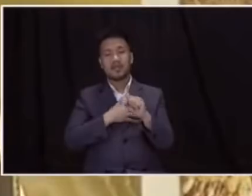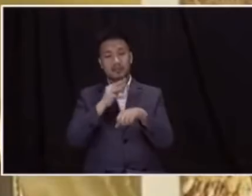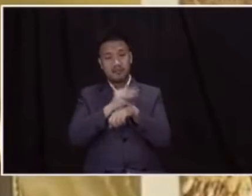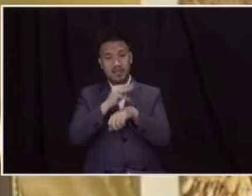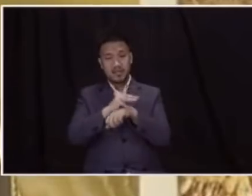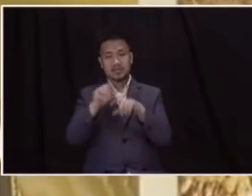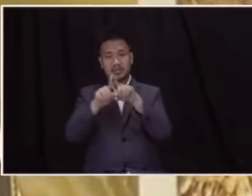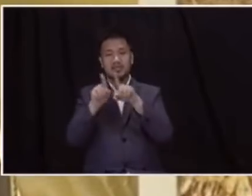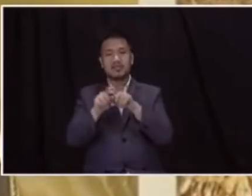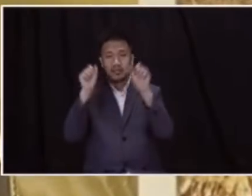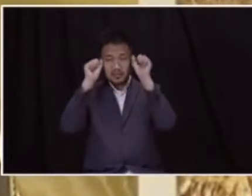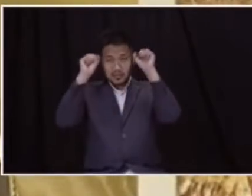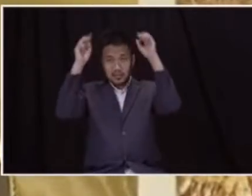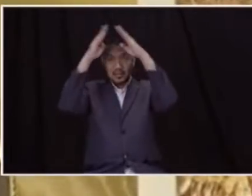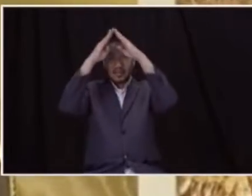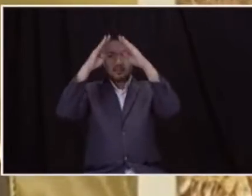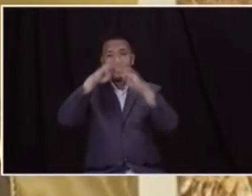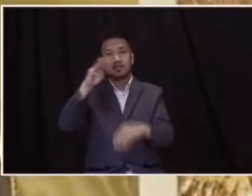as Archbishop of Manila,